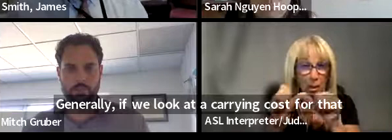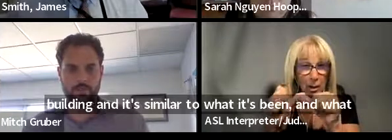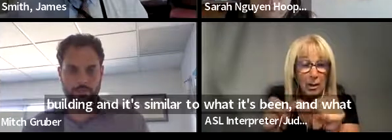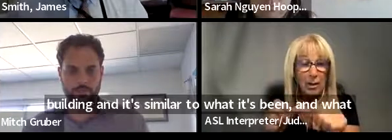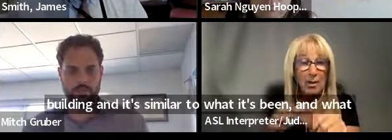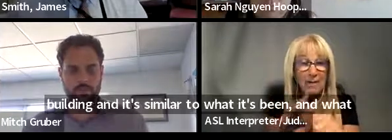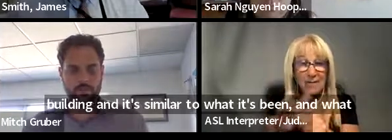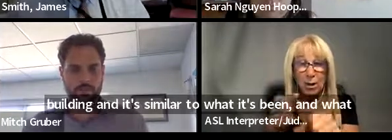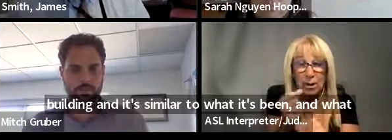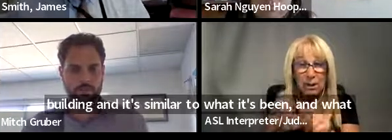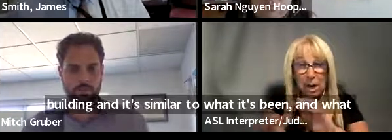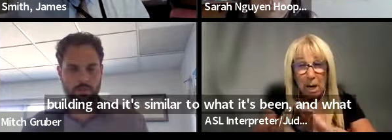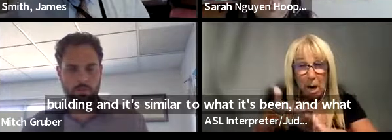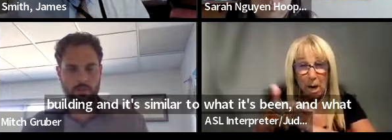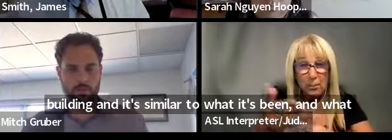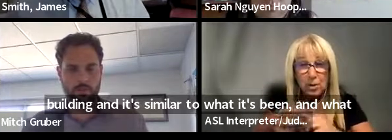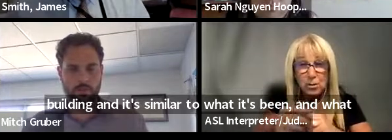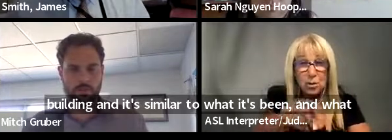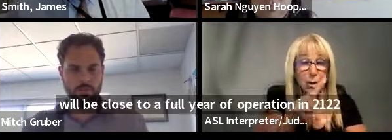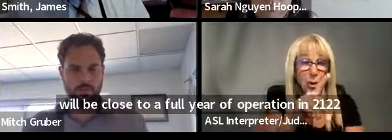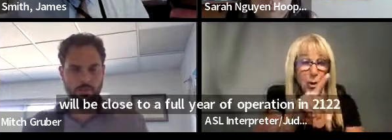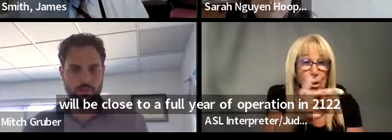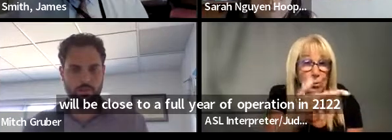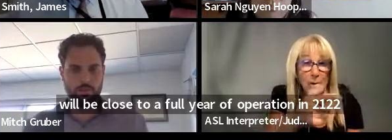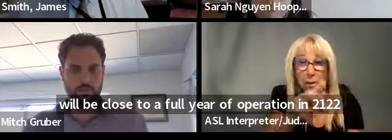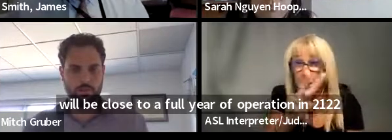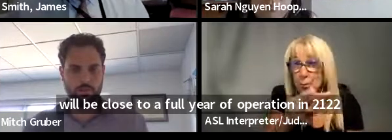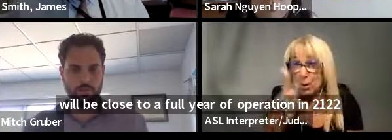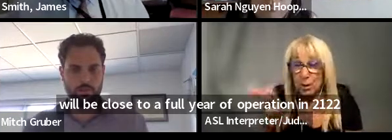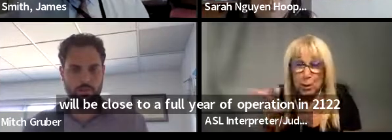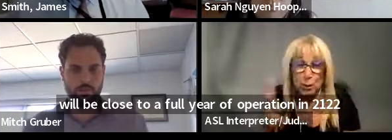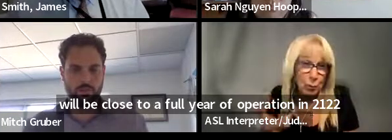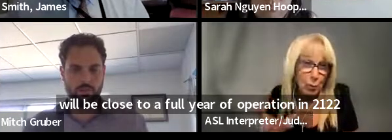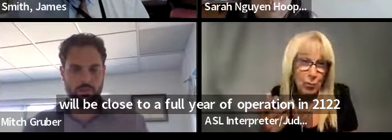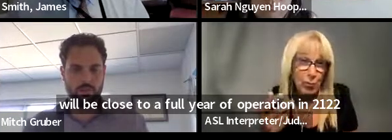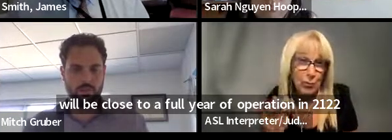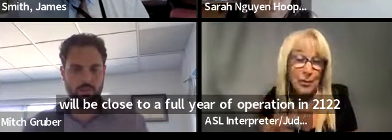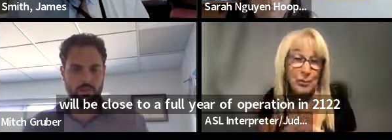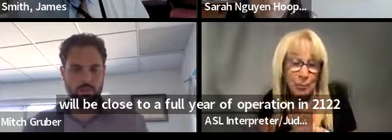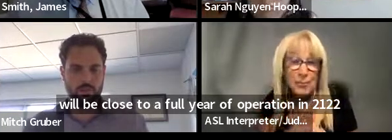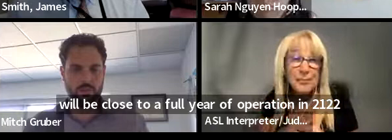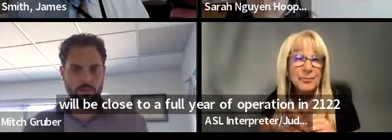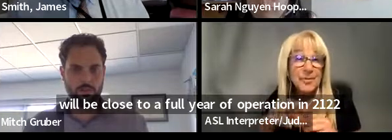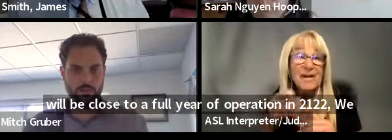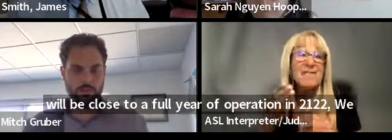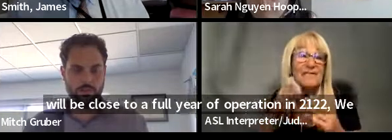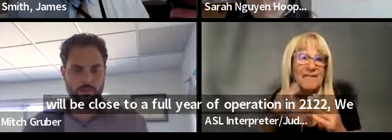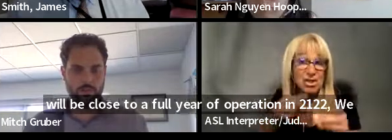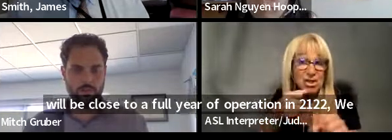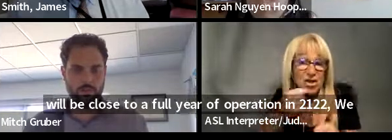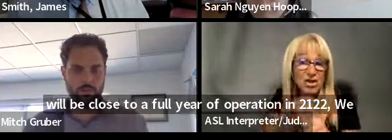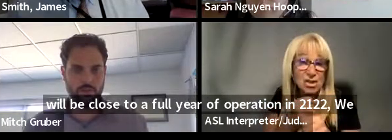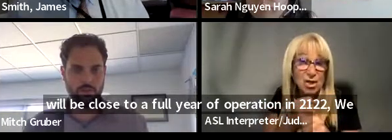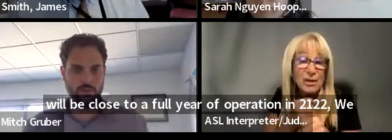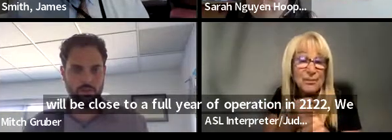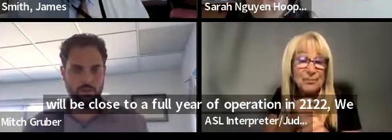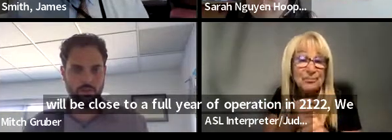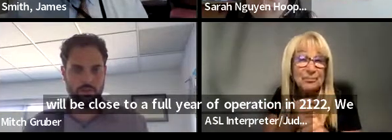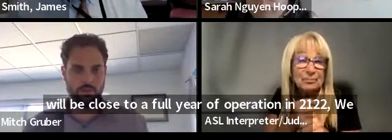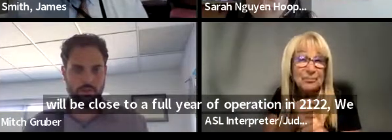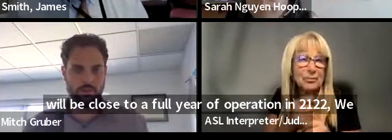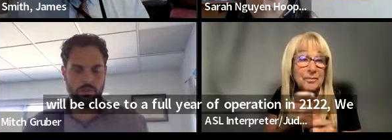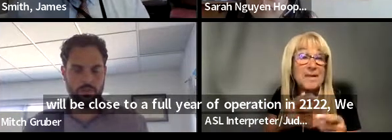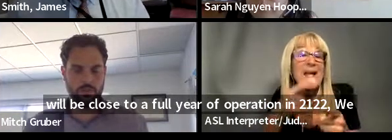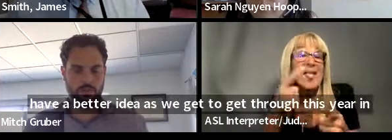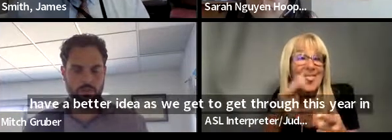full year of operation in 21-22, we'll have a better idea as we get through this year, this current fiscal year. But if we're